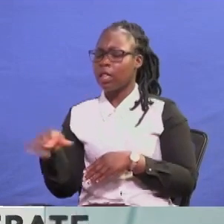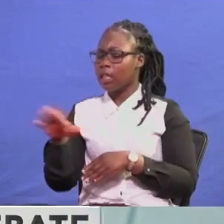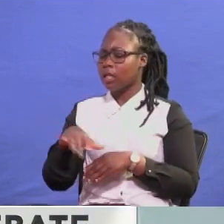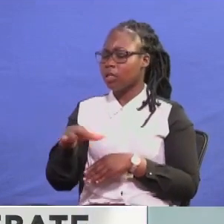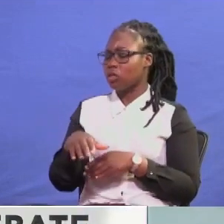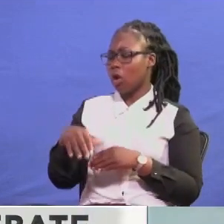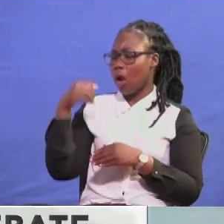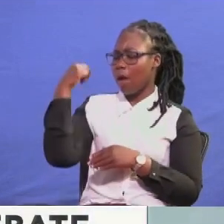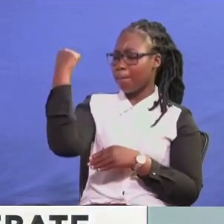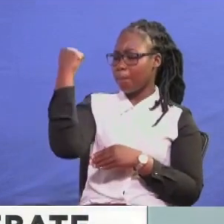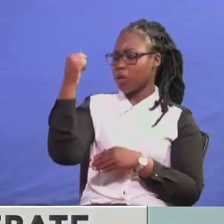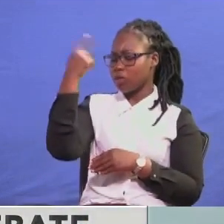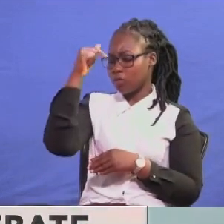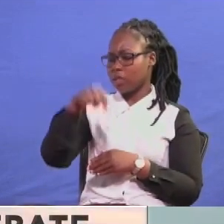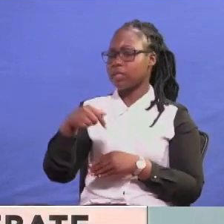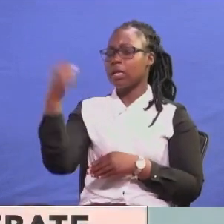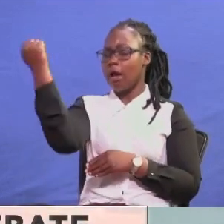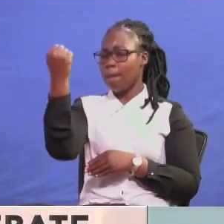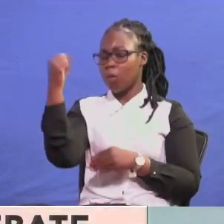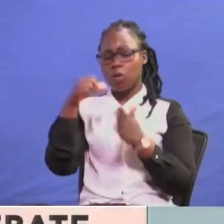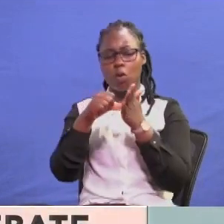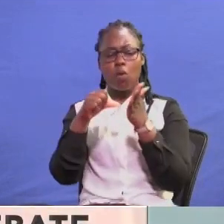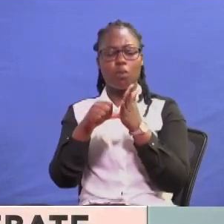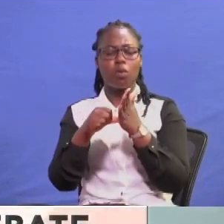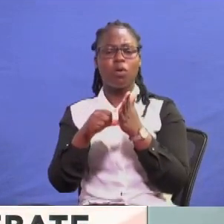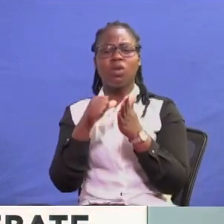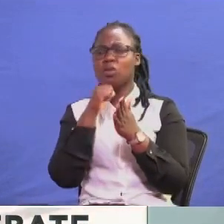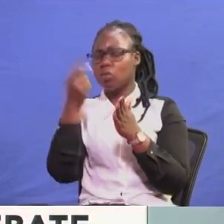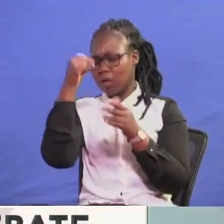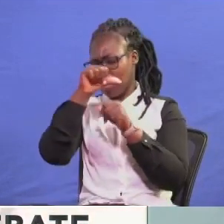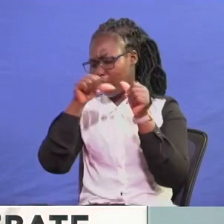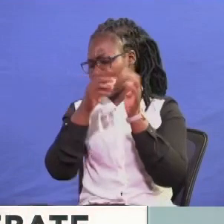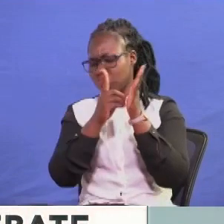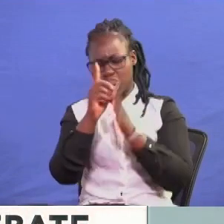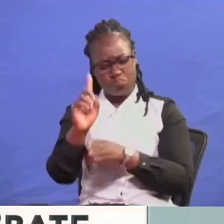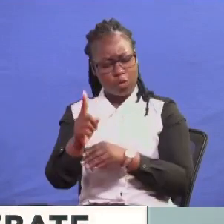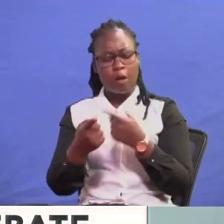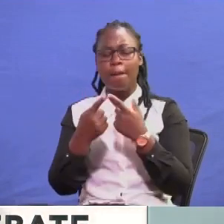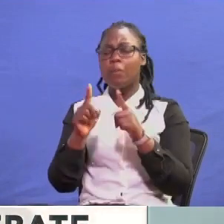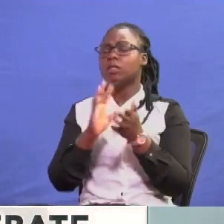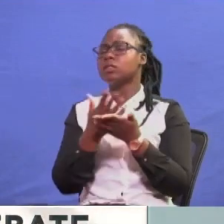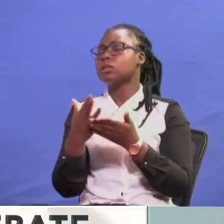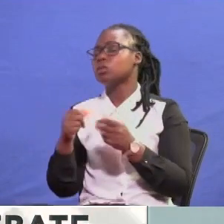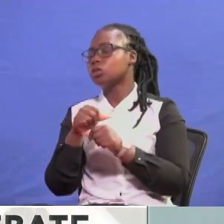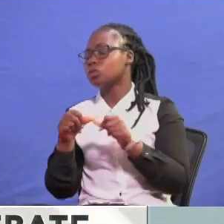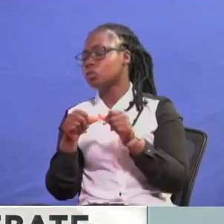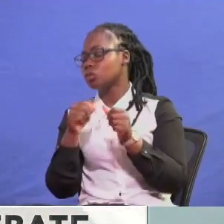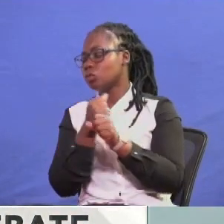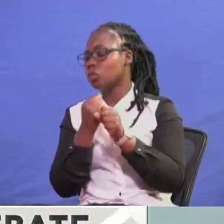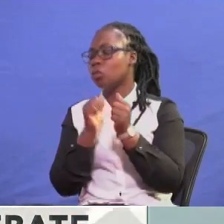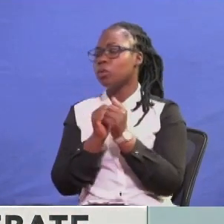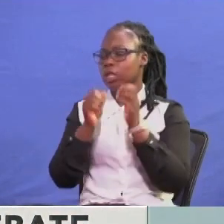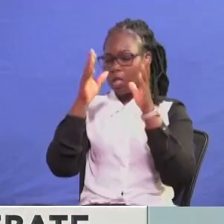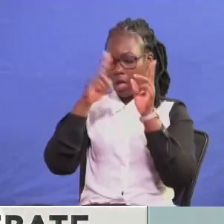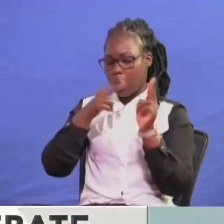So this is a political issue. This is not even, it's not a matter of development or anything to do with mwananchi wa kawaida.